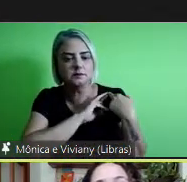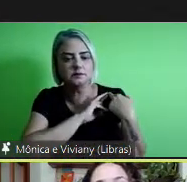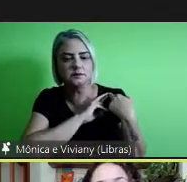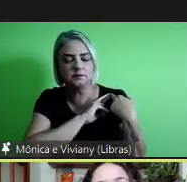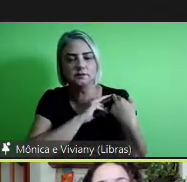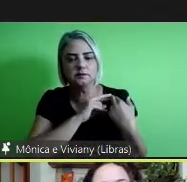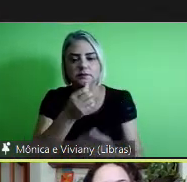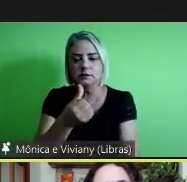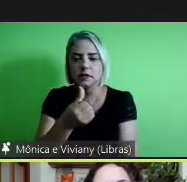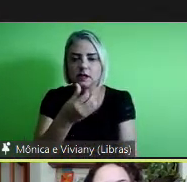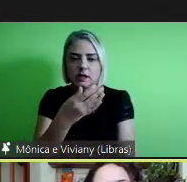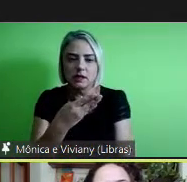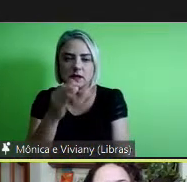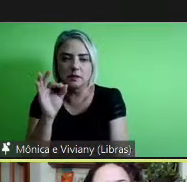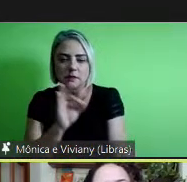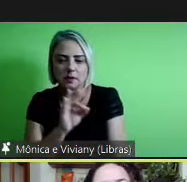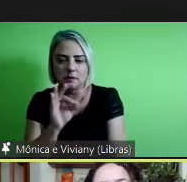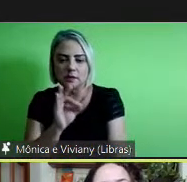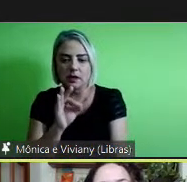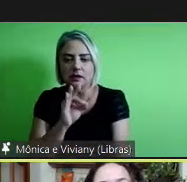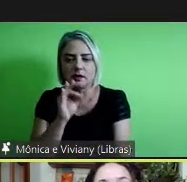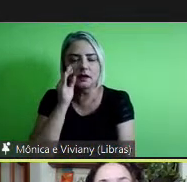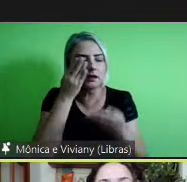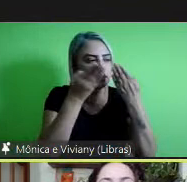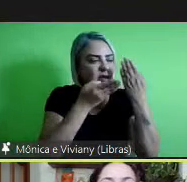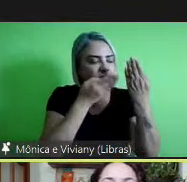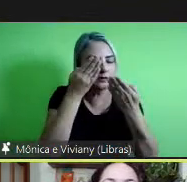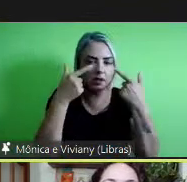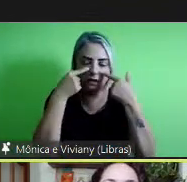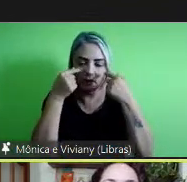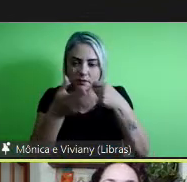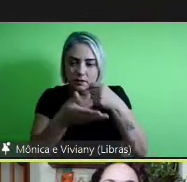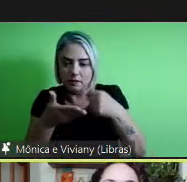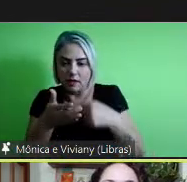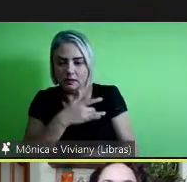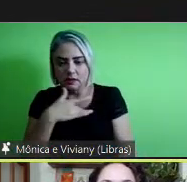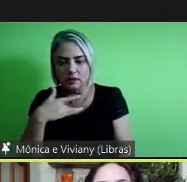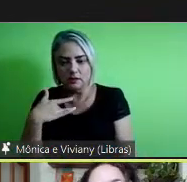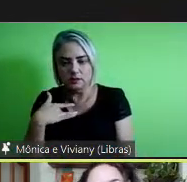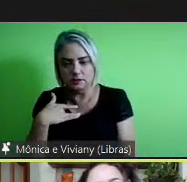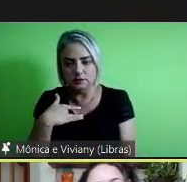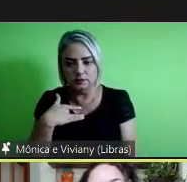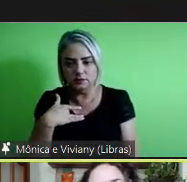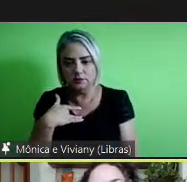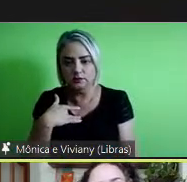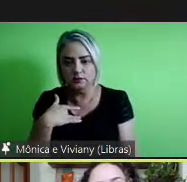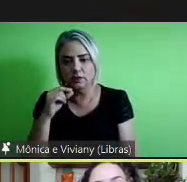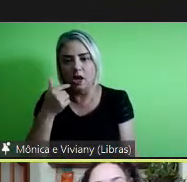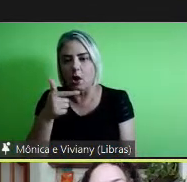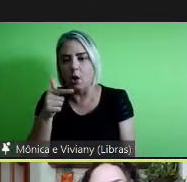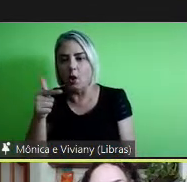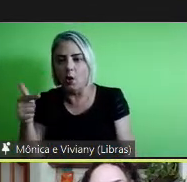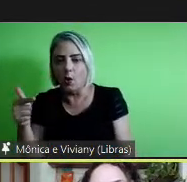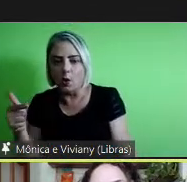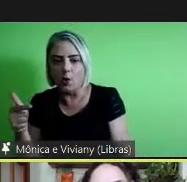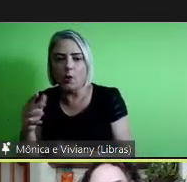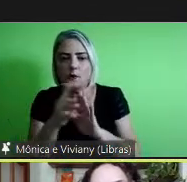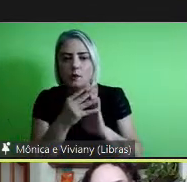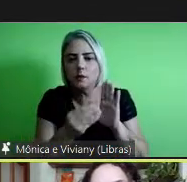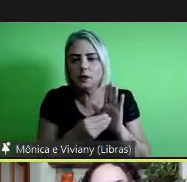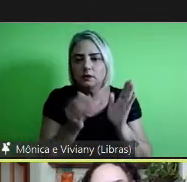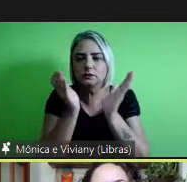is responsible for 64% of the coverage for APS, and the